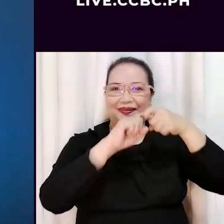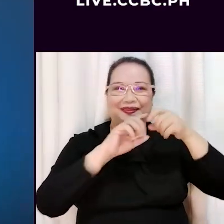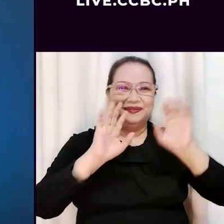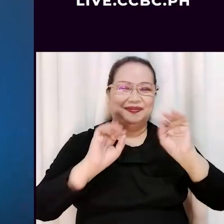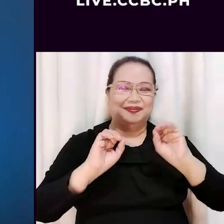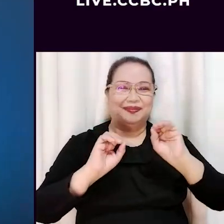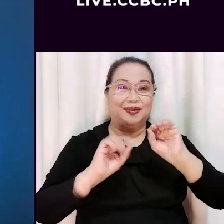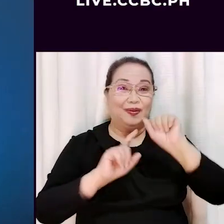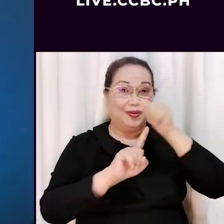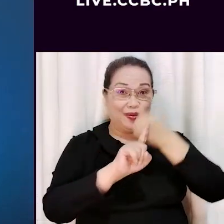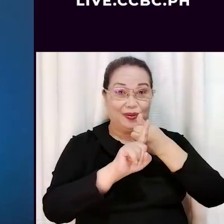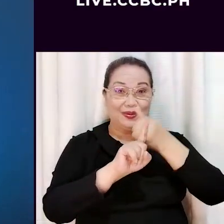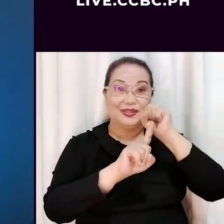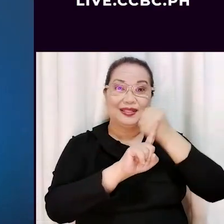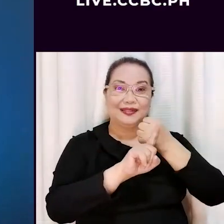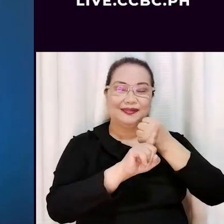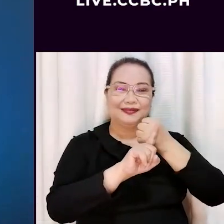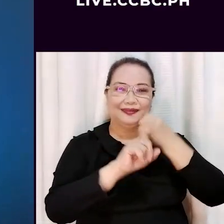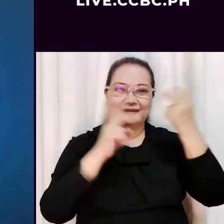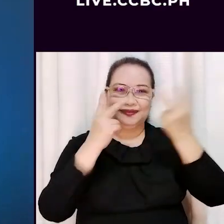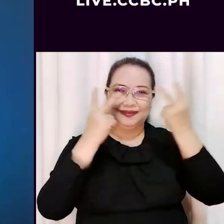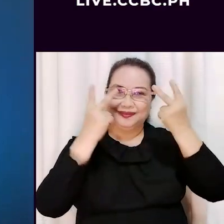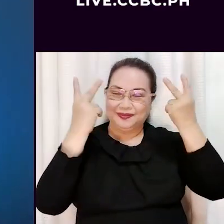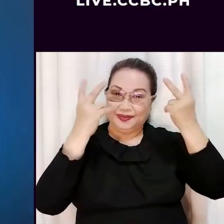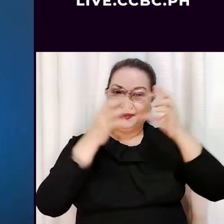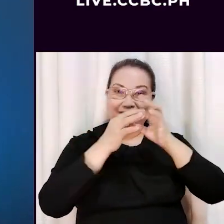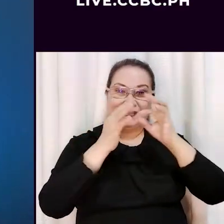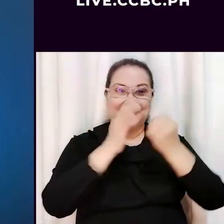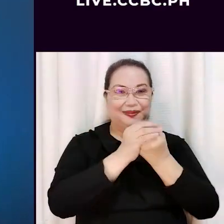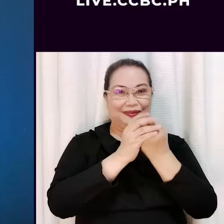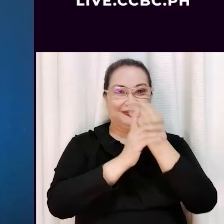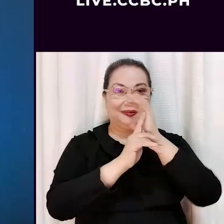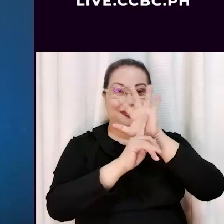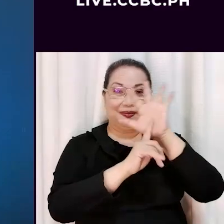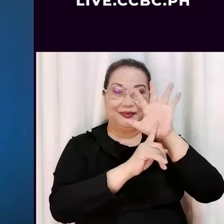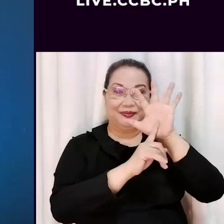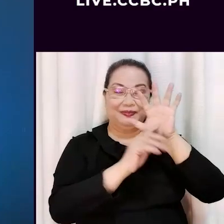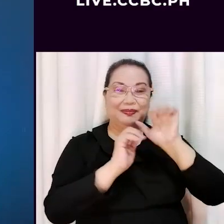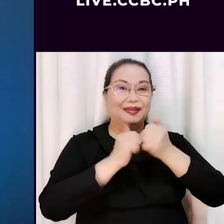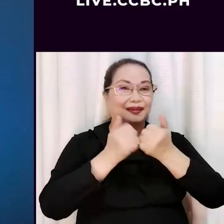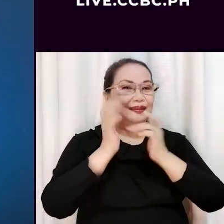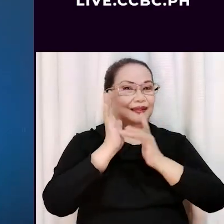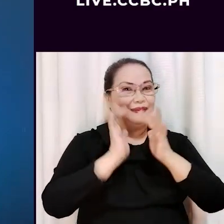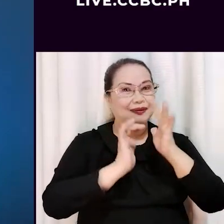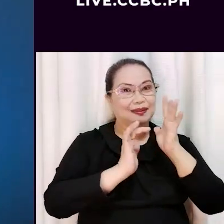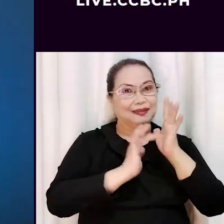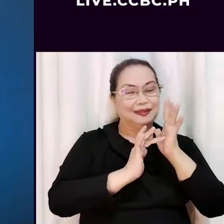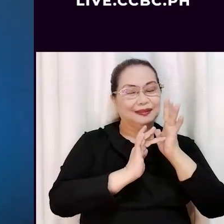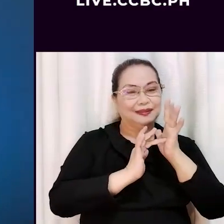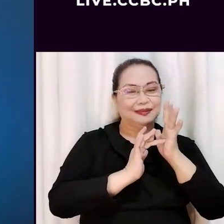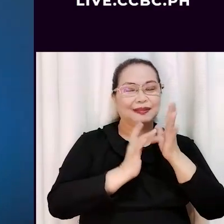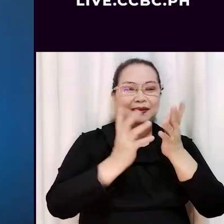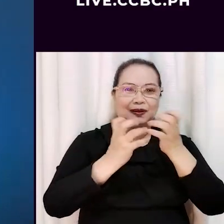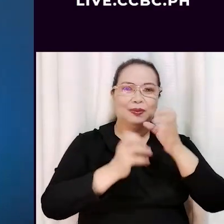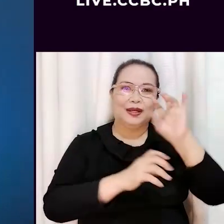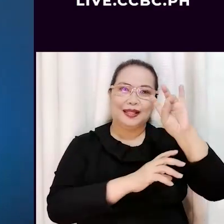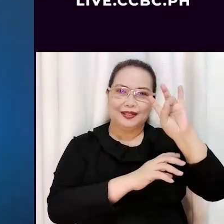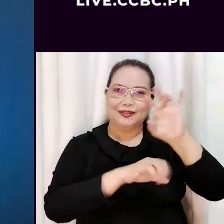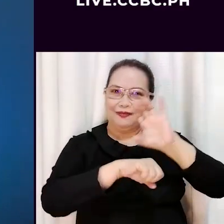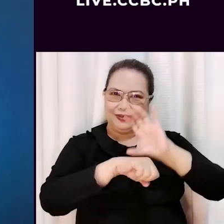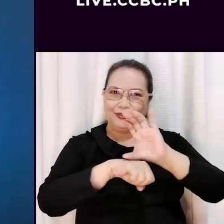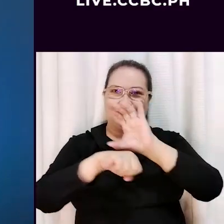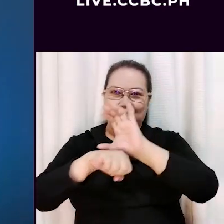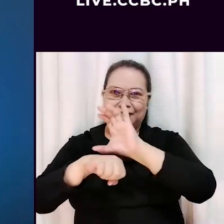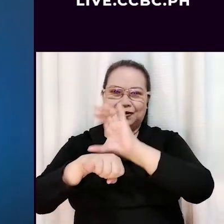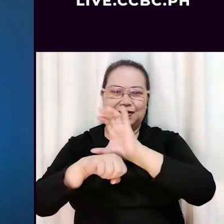looking at Emerge Victorious by looking at how Jesus Christ wants the seven churches in the